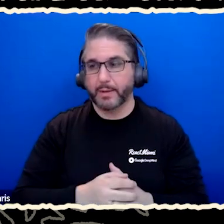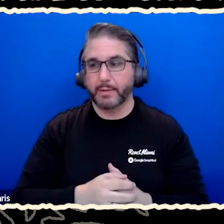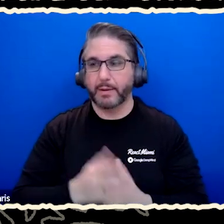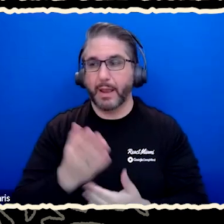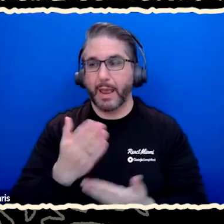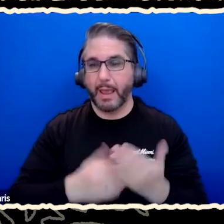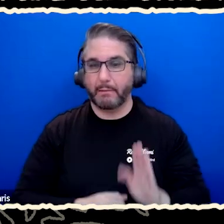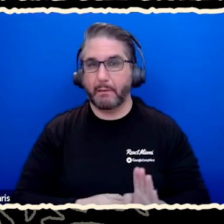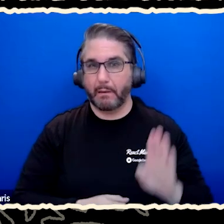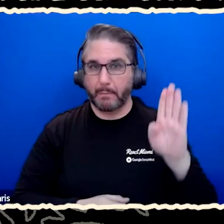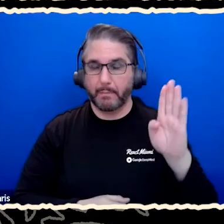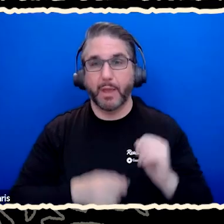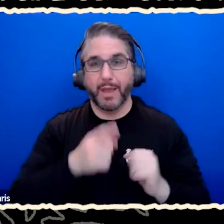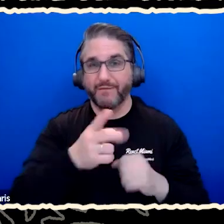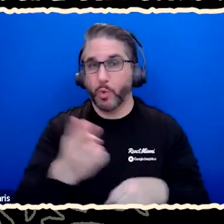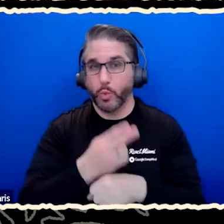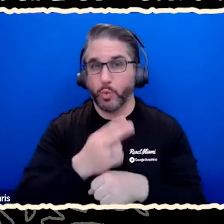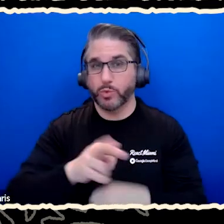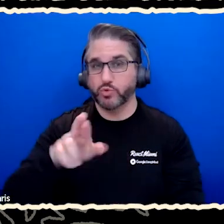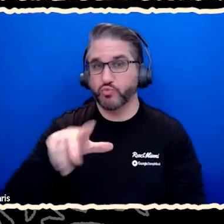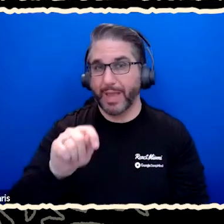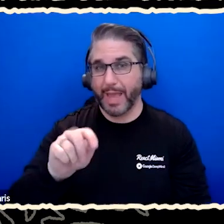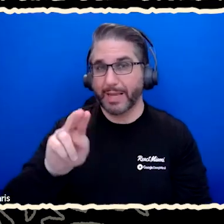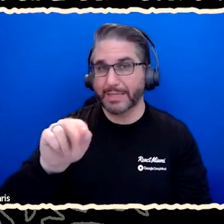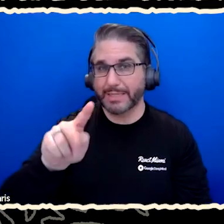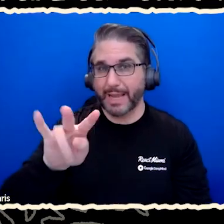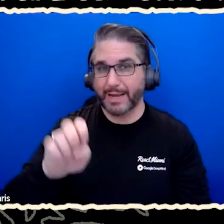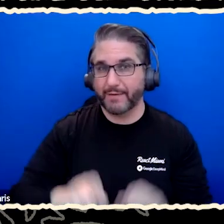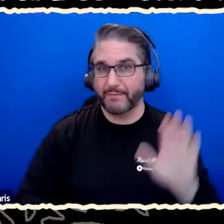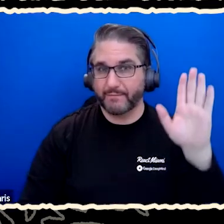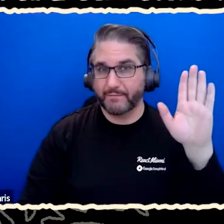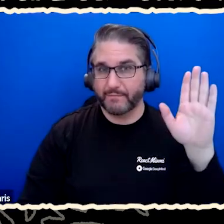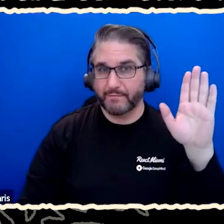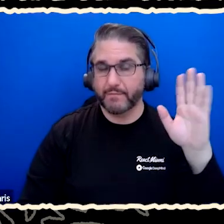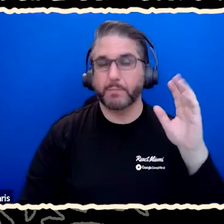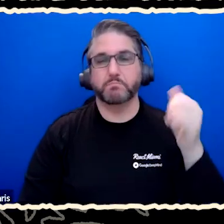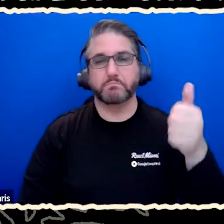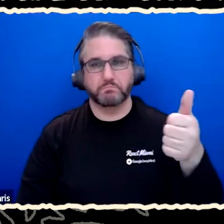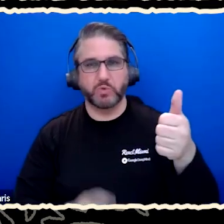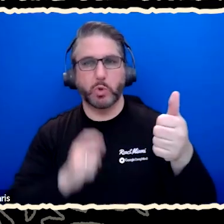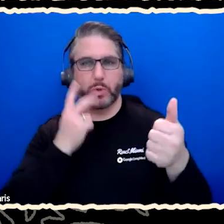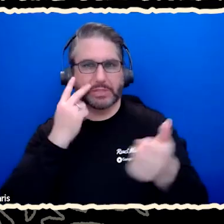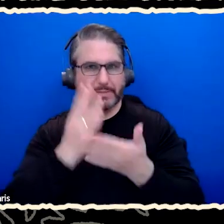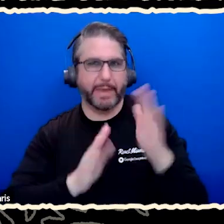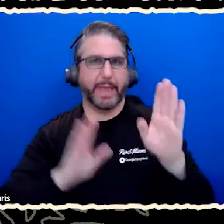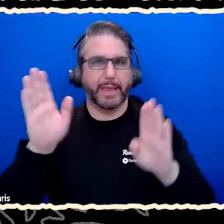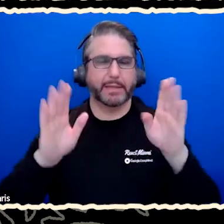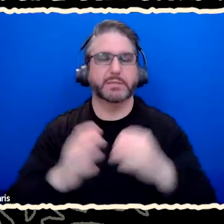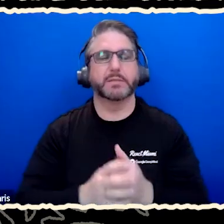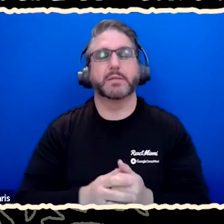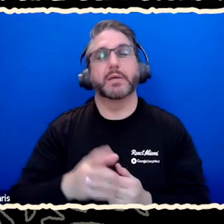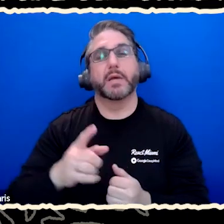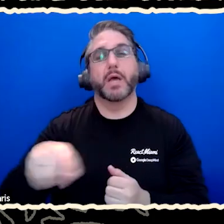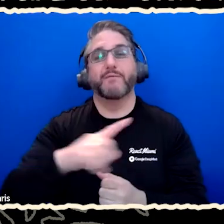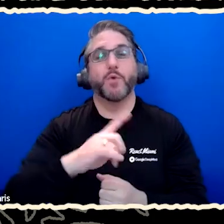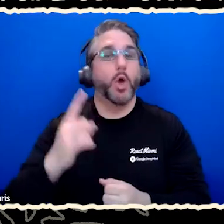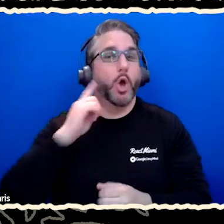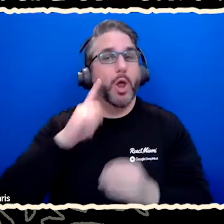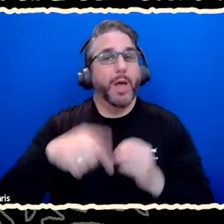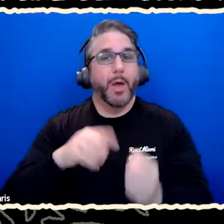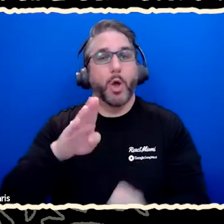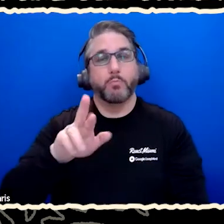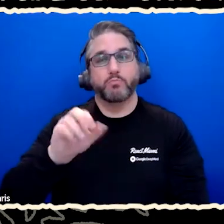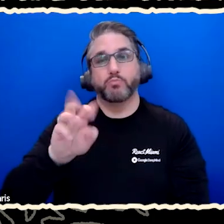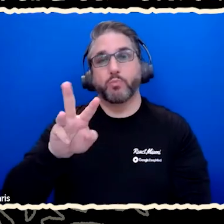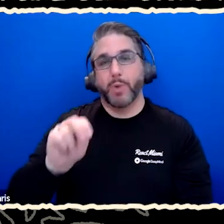hand up if you're using React Native first. Very cool, I see the hands. And have you heard of Brownfield